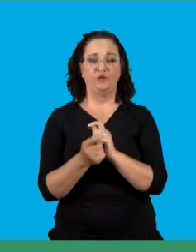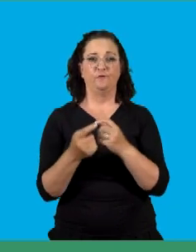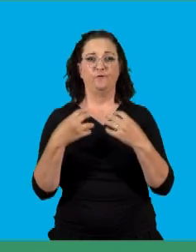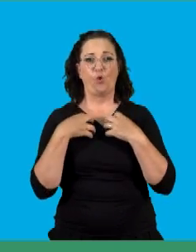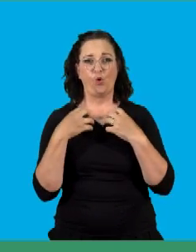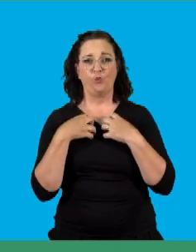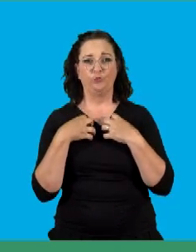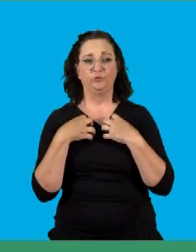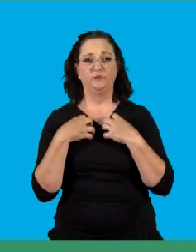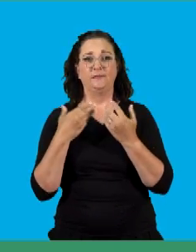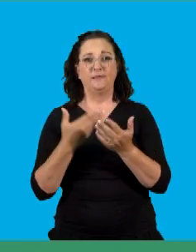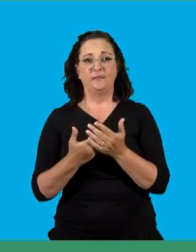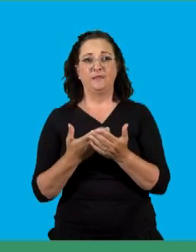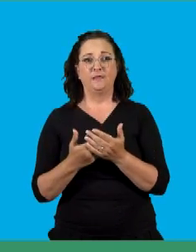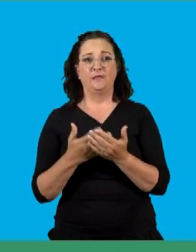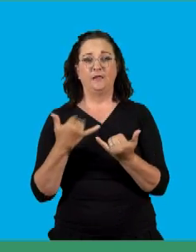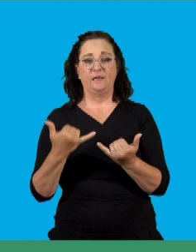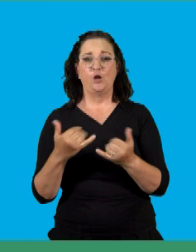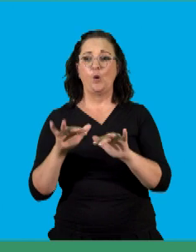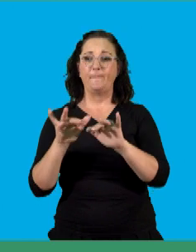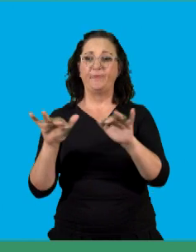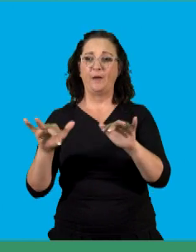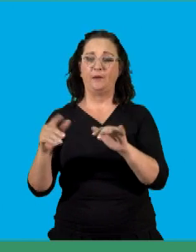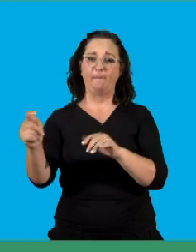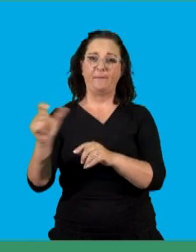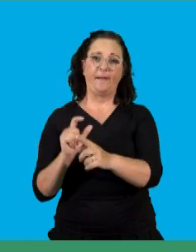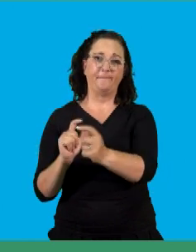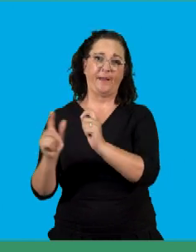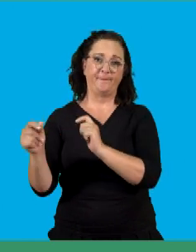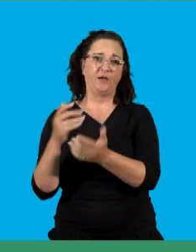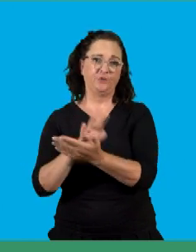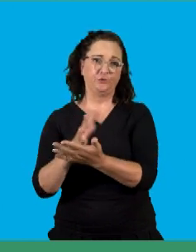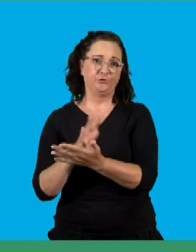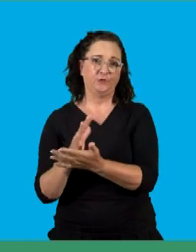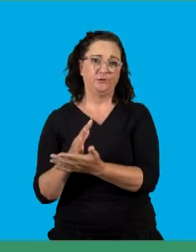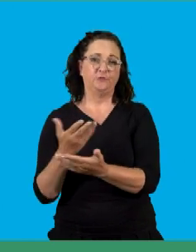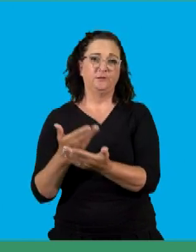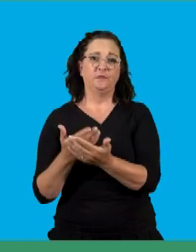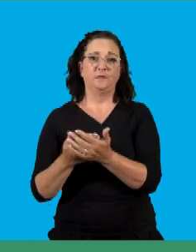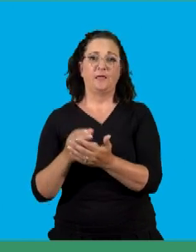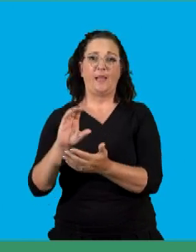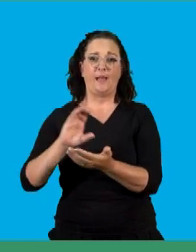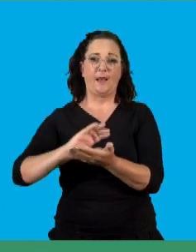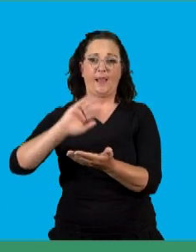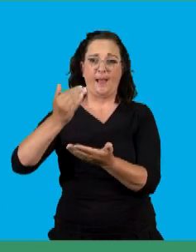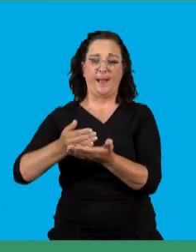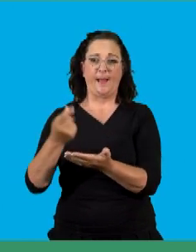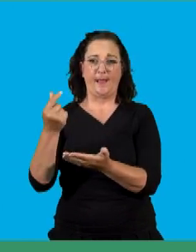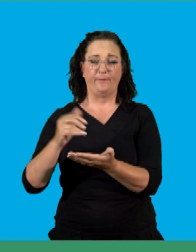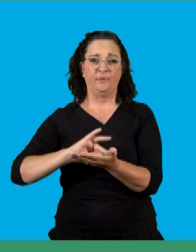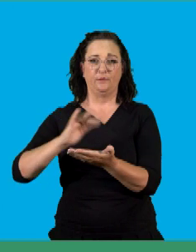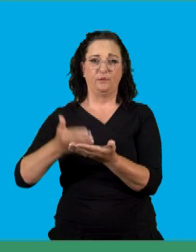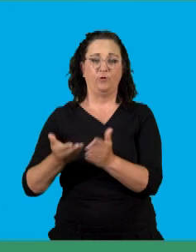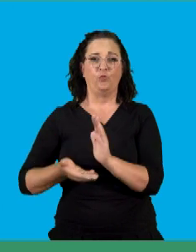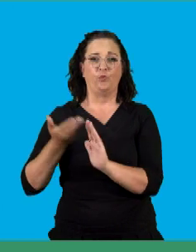of ownership which will enable them to invite the public to buy shares to raise more capital. So which form